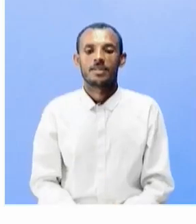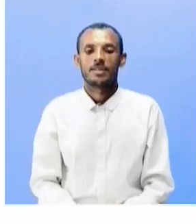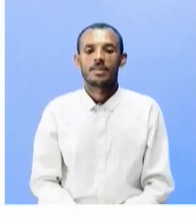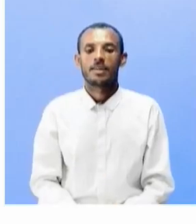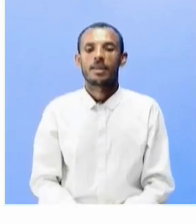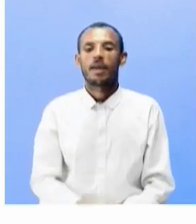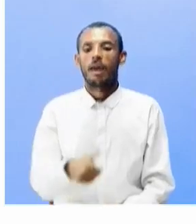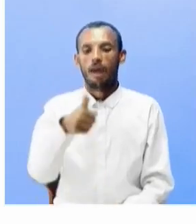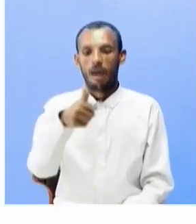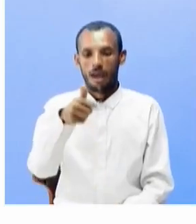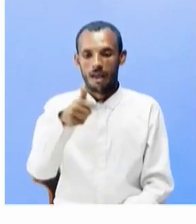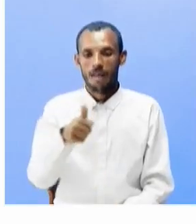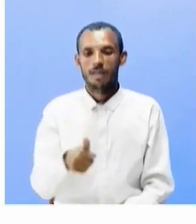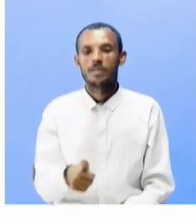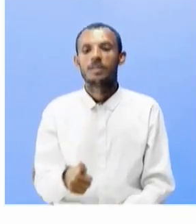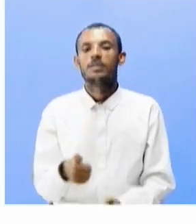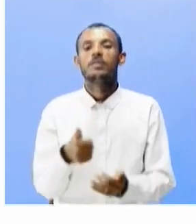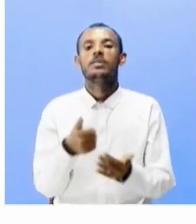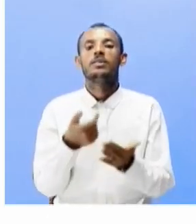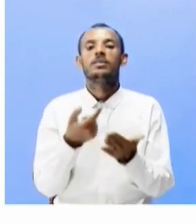Here you have this one.